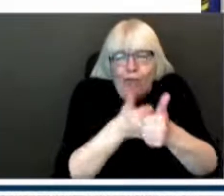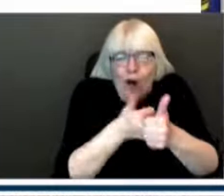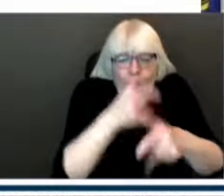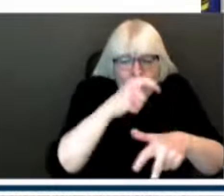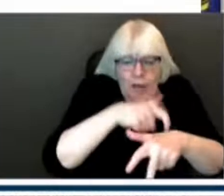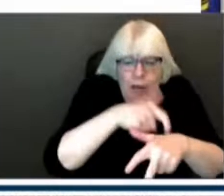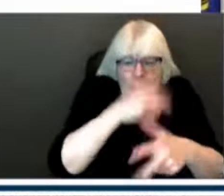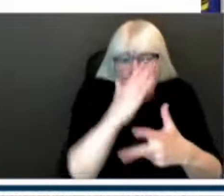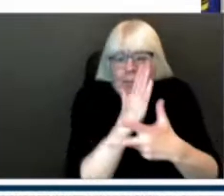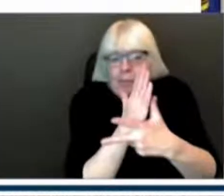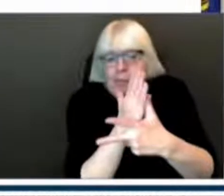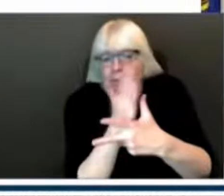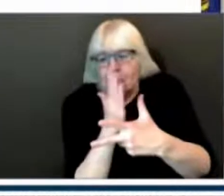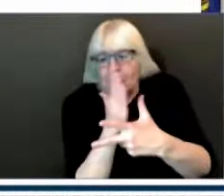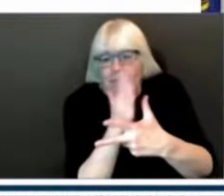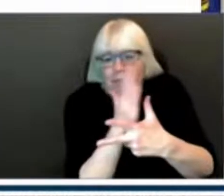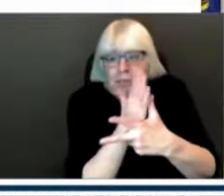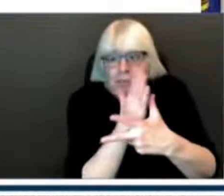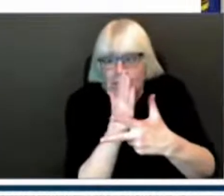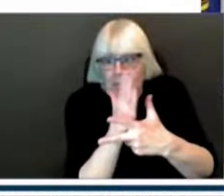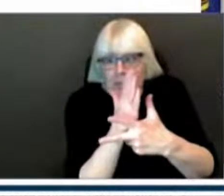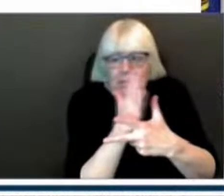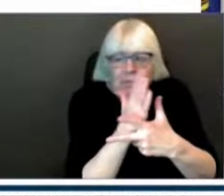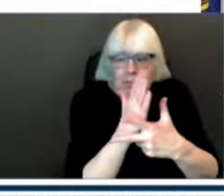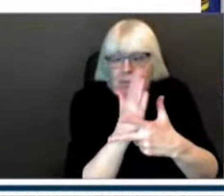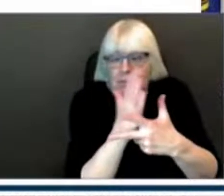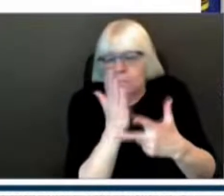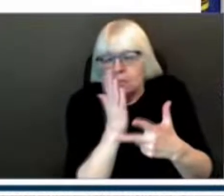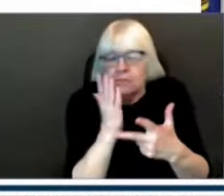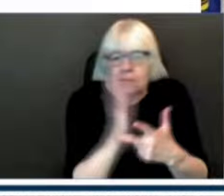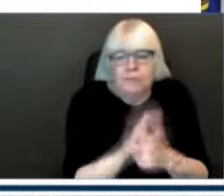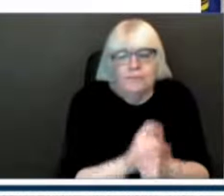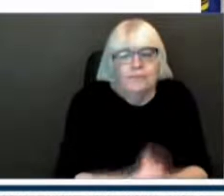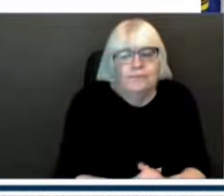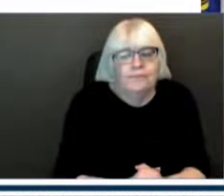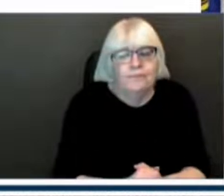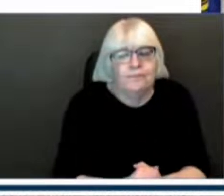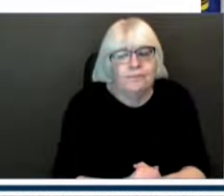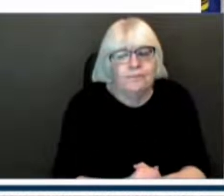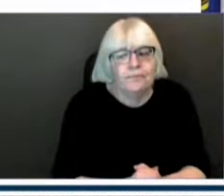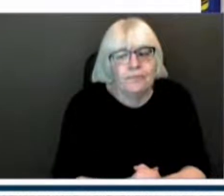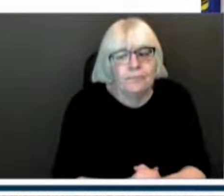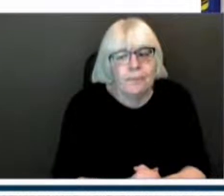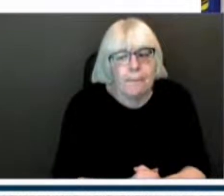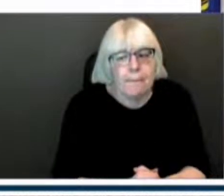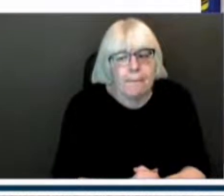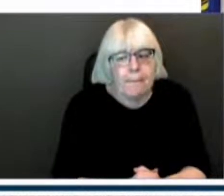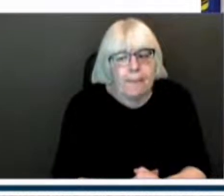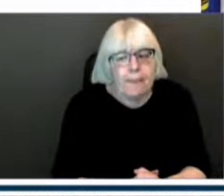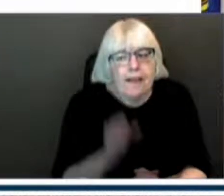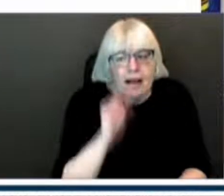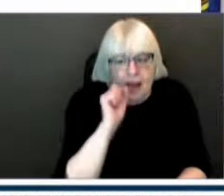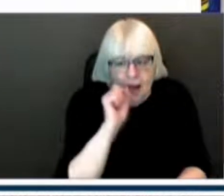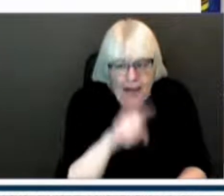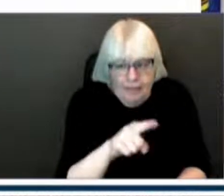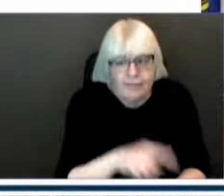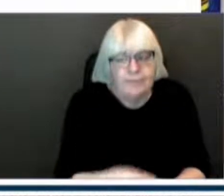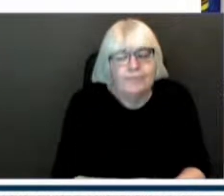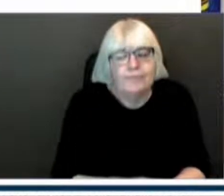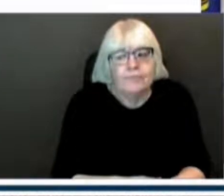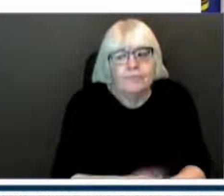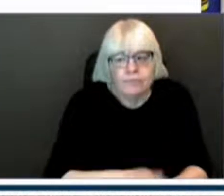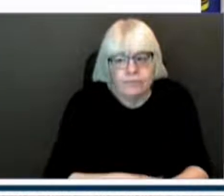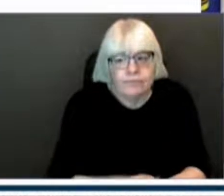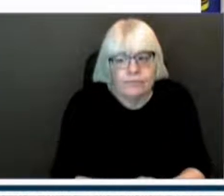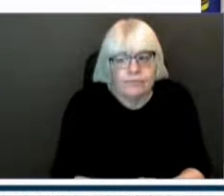Go ahead, Jonathan, with your follow-up. I'm good, thank you. Great. Next, we'll go to Keith Doucette from the Canadian Press. Go ahead,